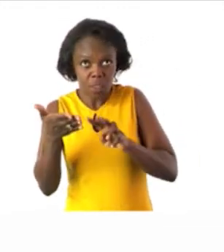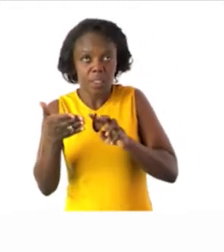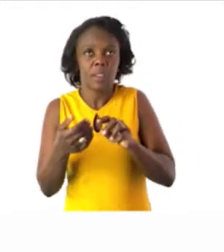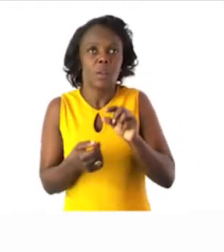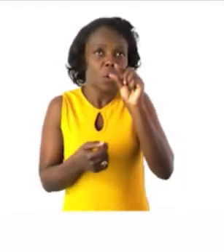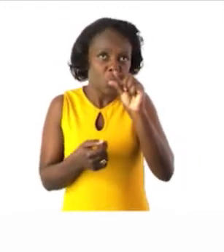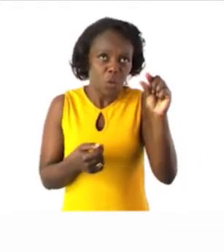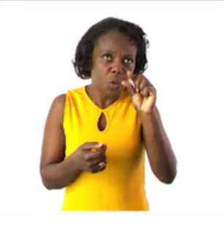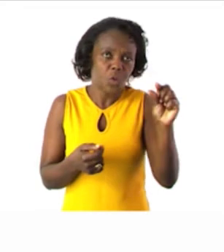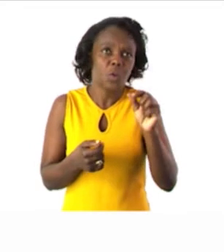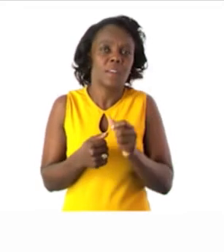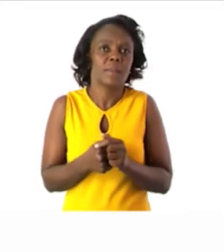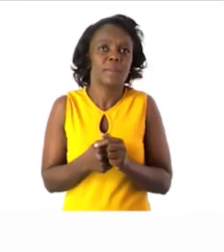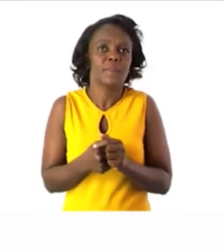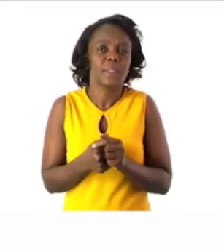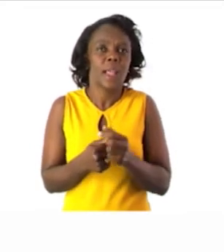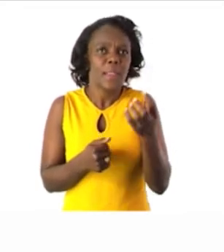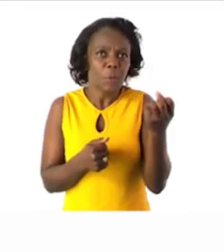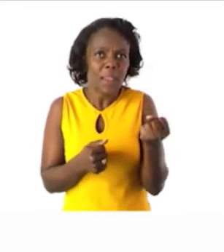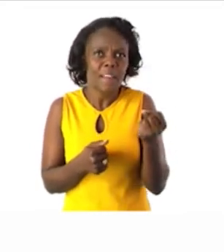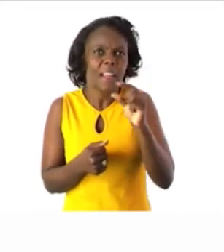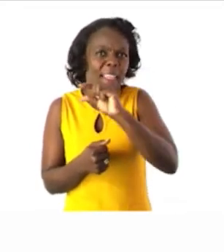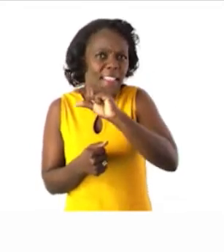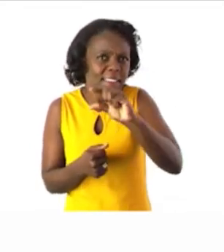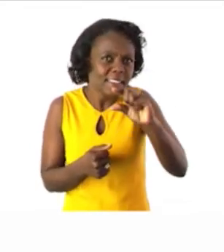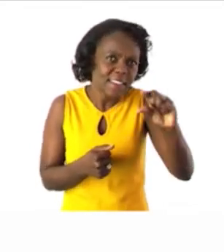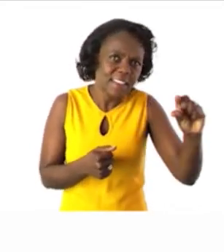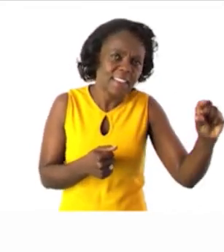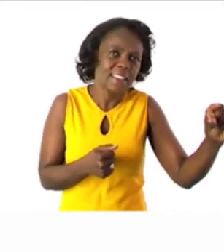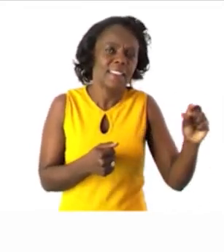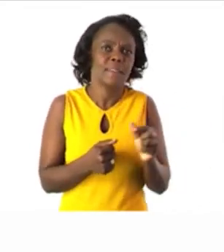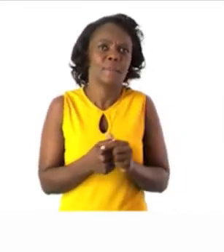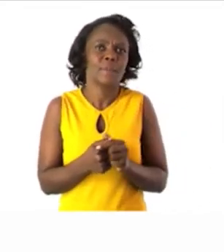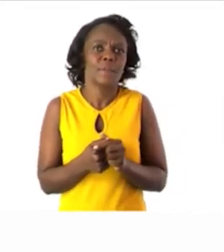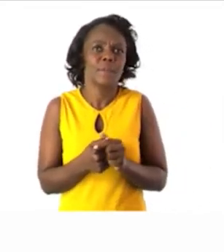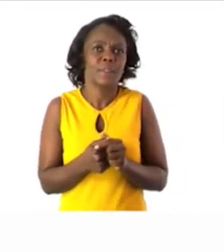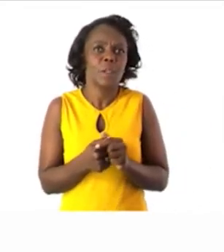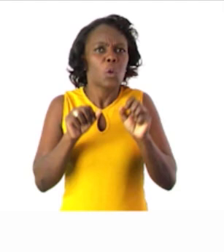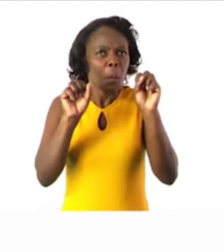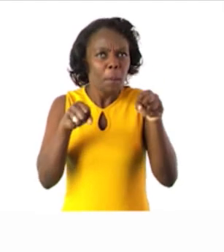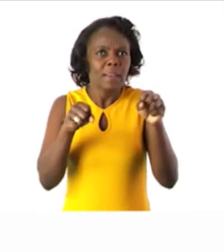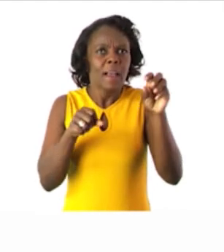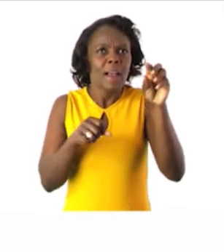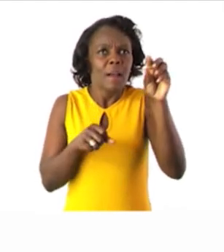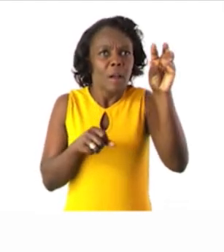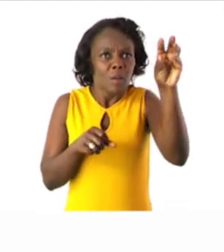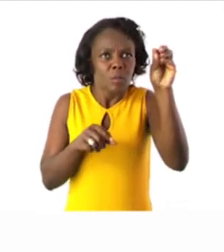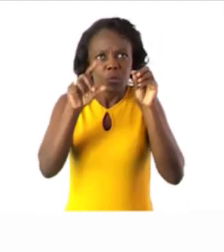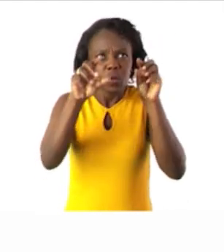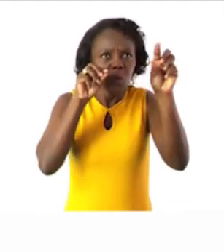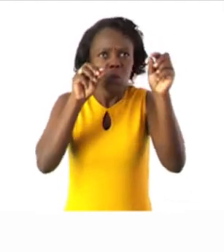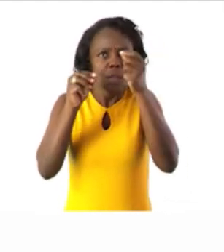thing. And we have got our sentences there. I would like you to fill in those words correctly in